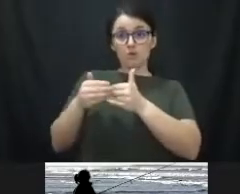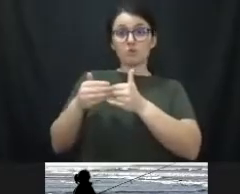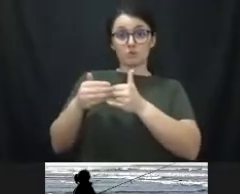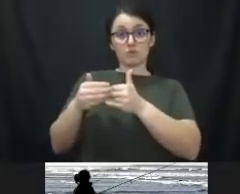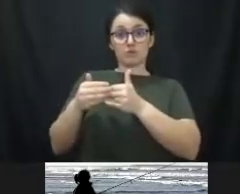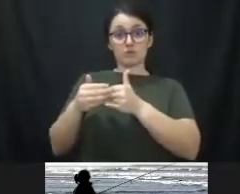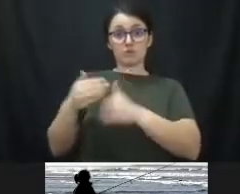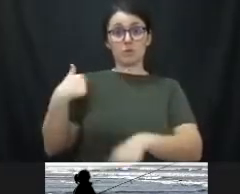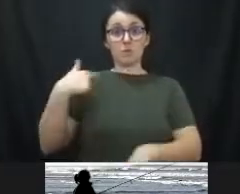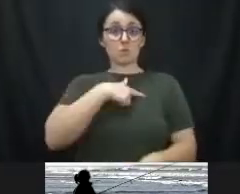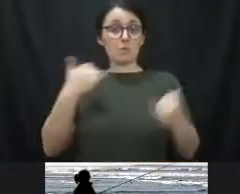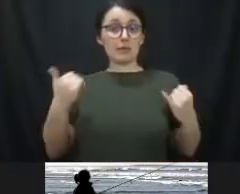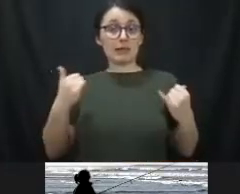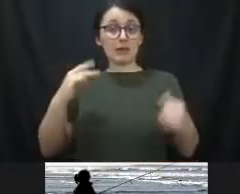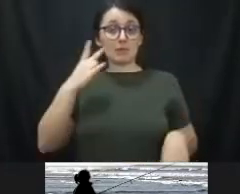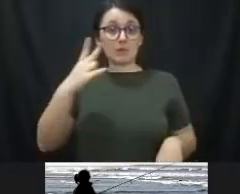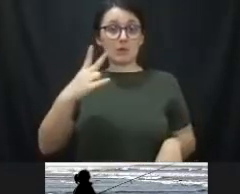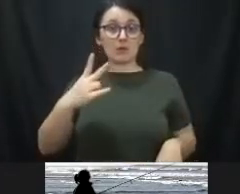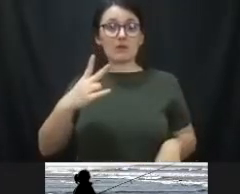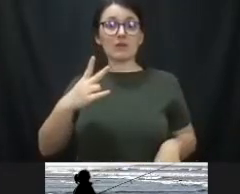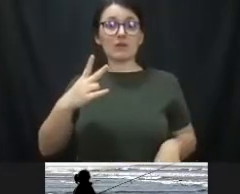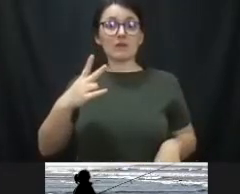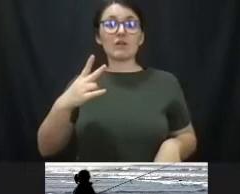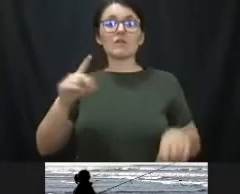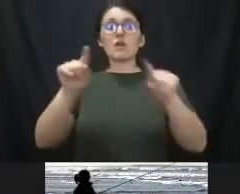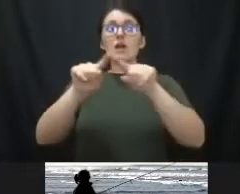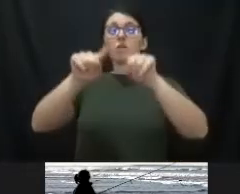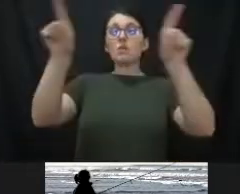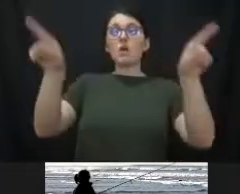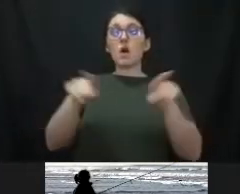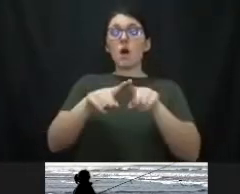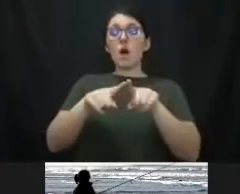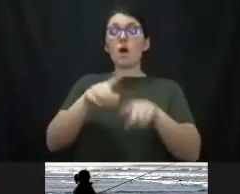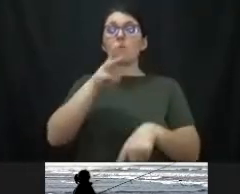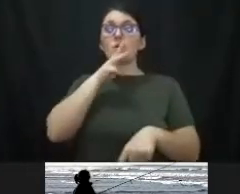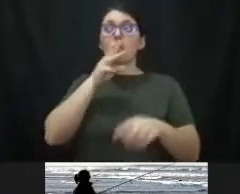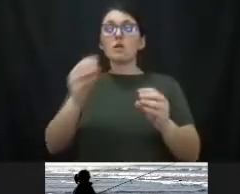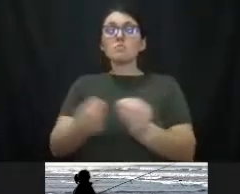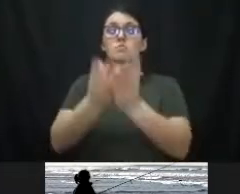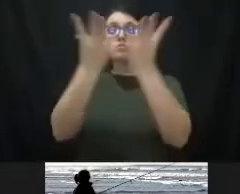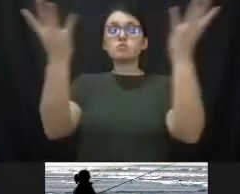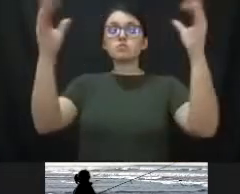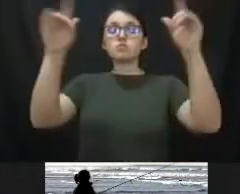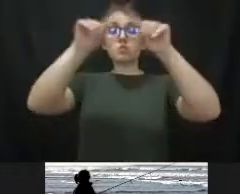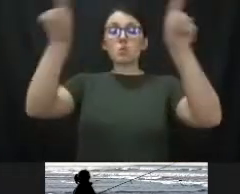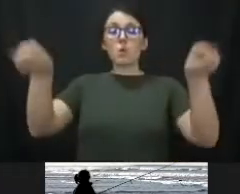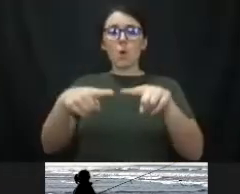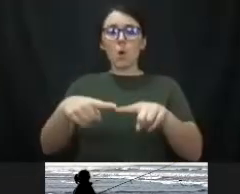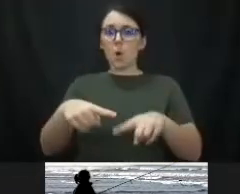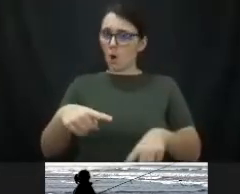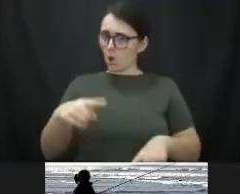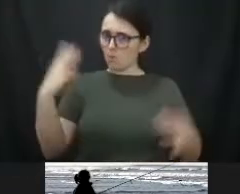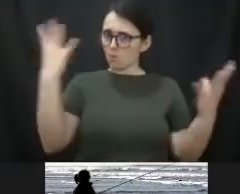we're going to look for the heart-shaped blow. Isn't that gorgeous? Only gray whales have